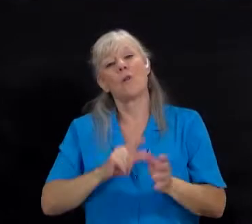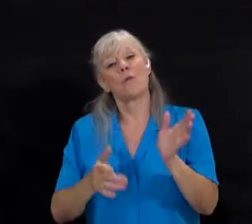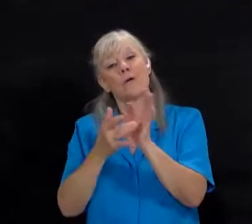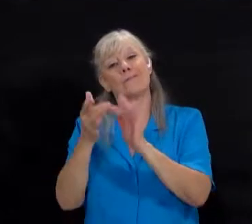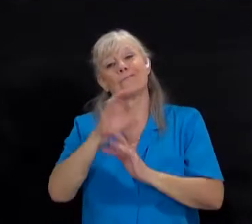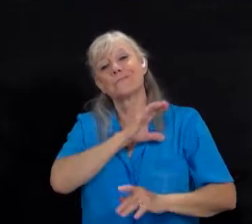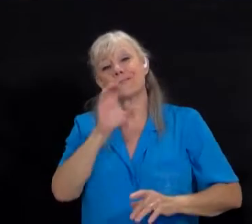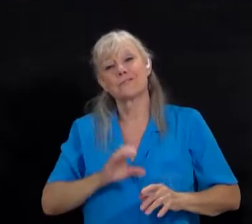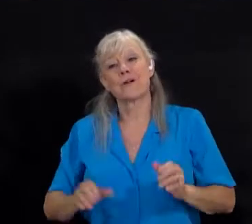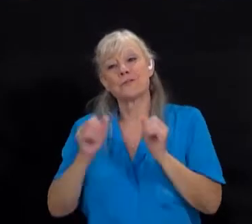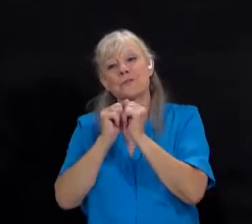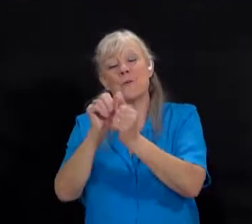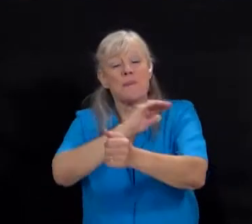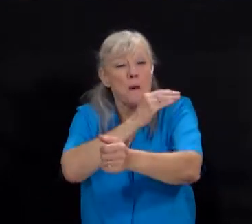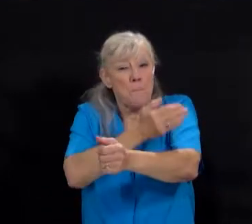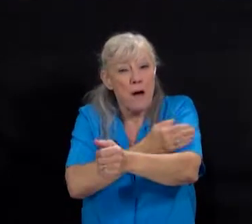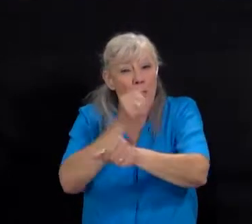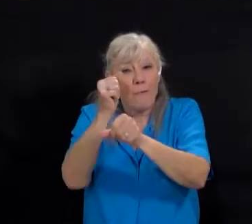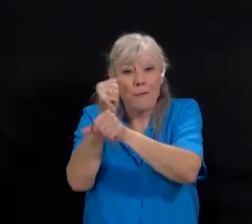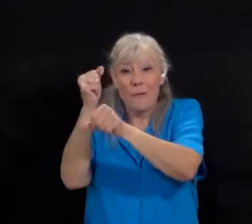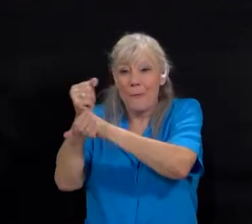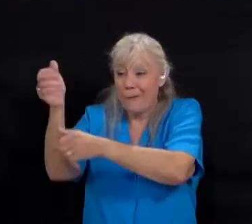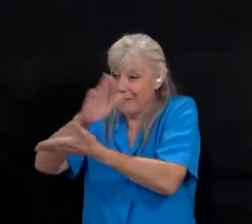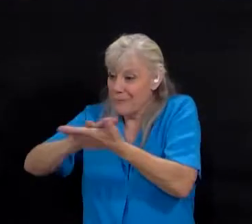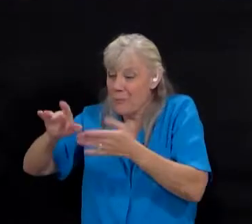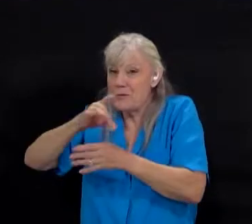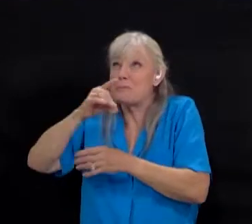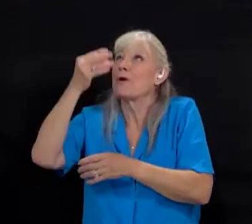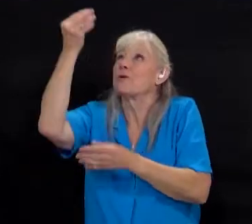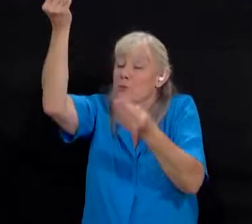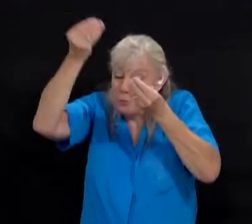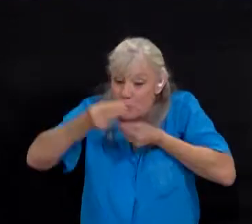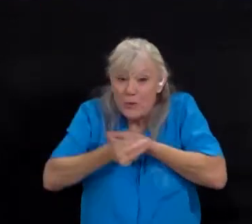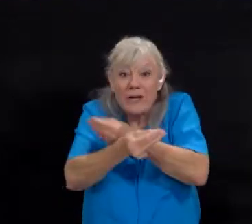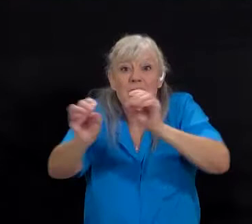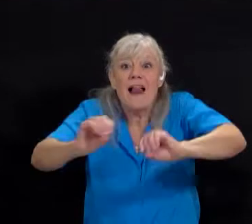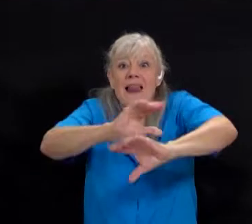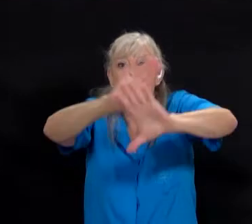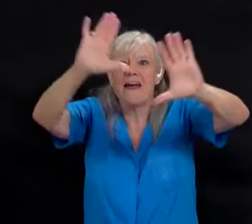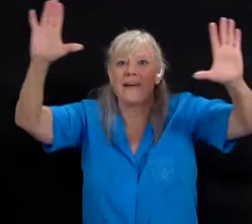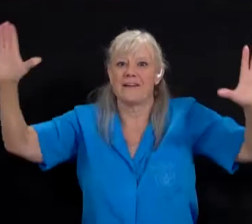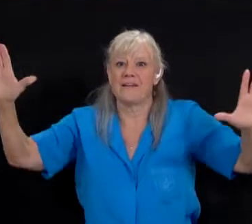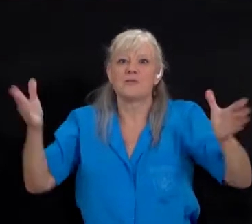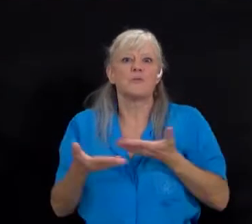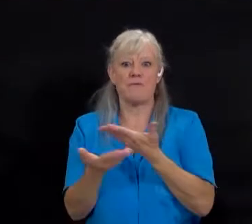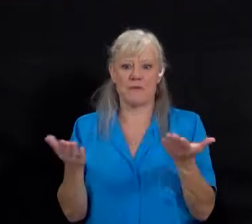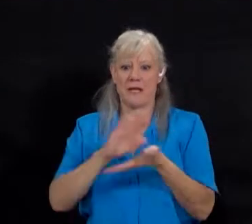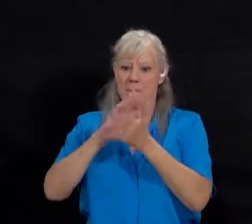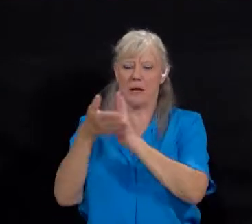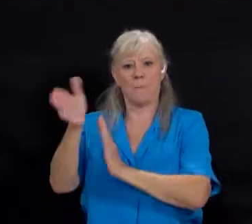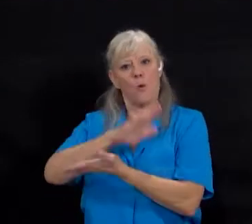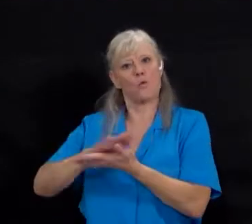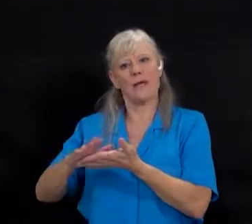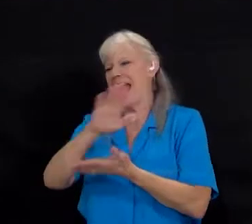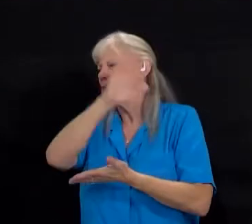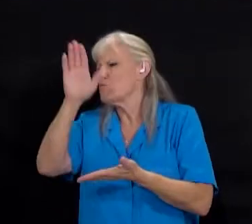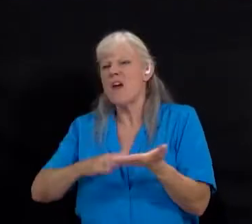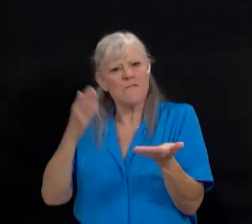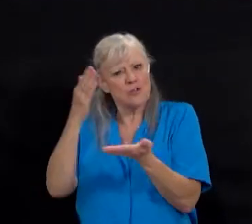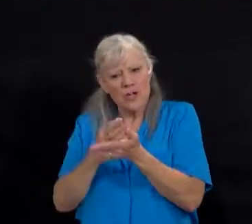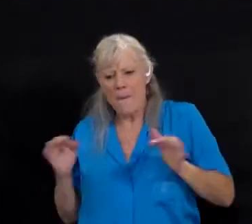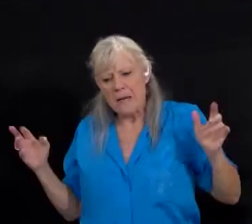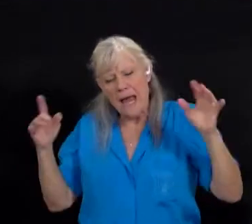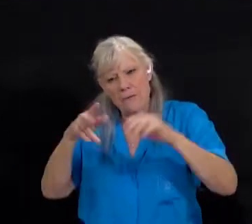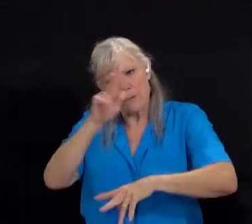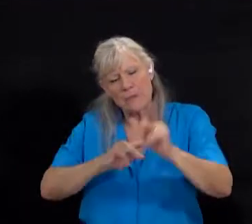by the power and working of the Holy Spirit, you give life to all things and make them holy. And you never cease to gather people to